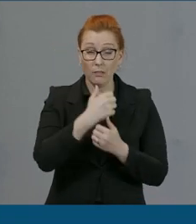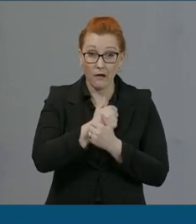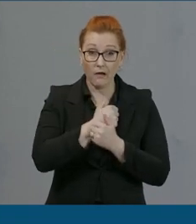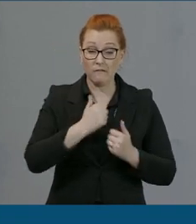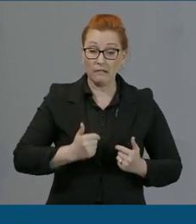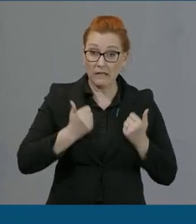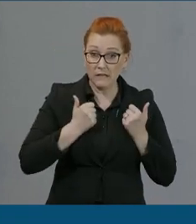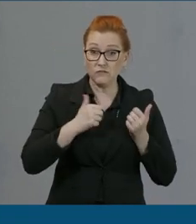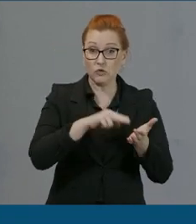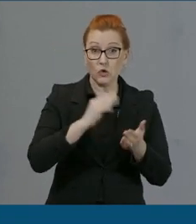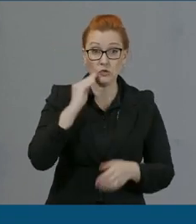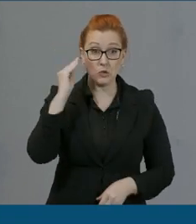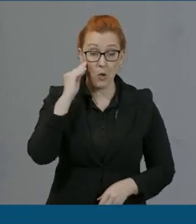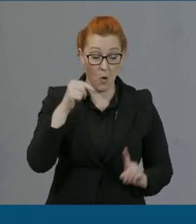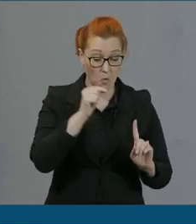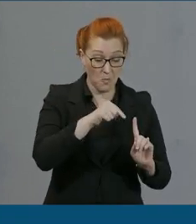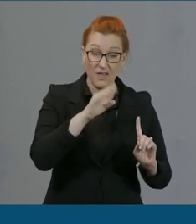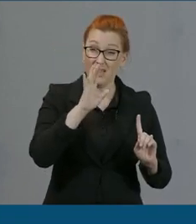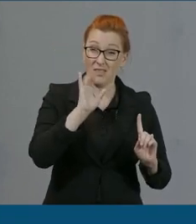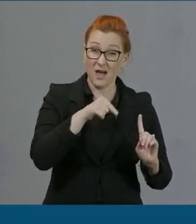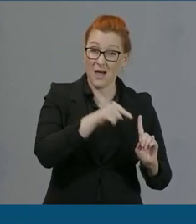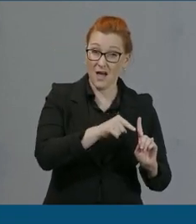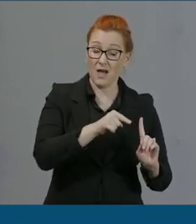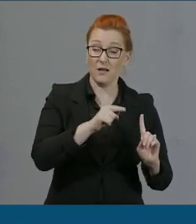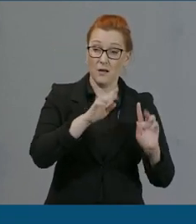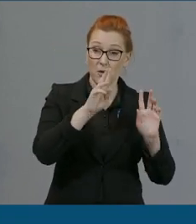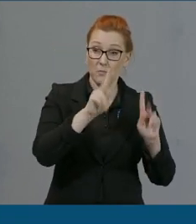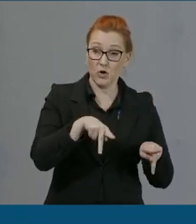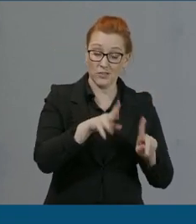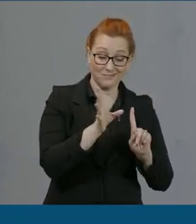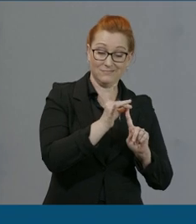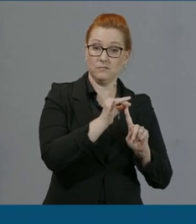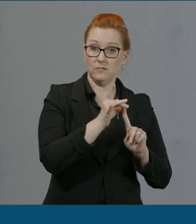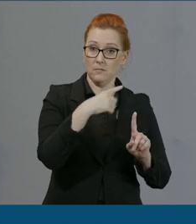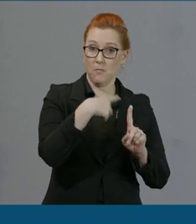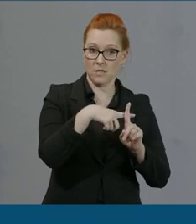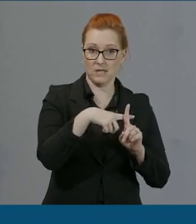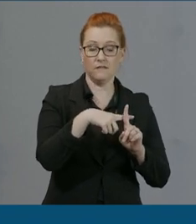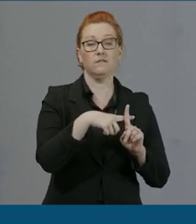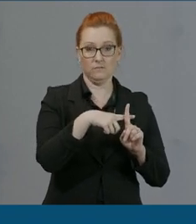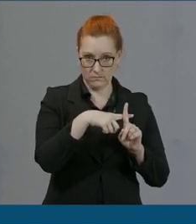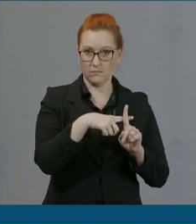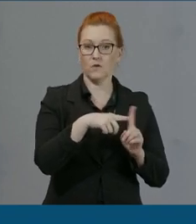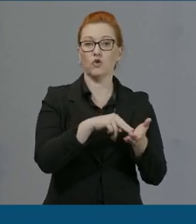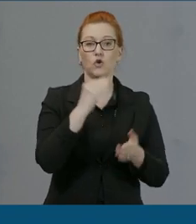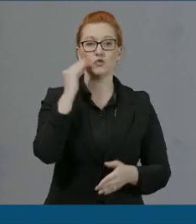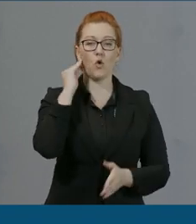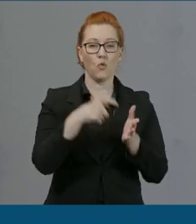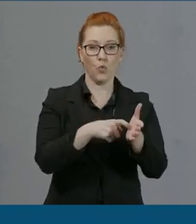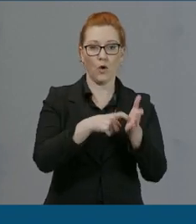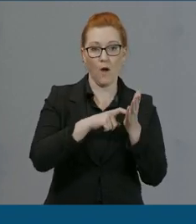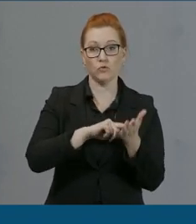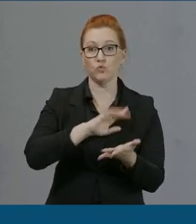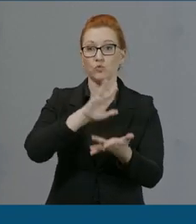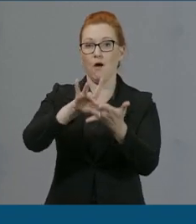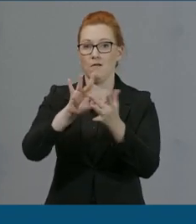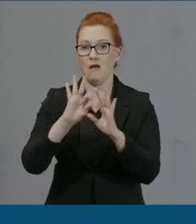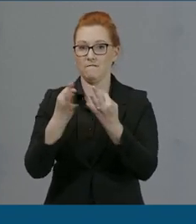contract COVID-19, you would be contacted immediately. If someone who is